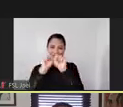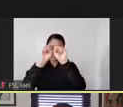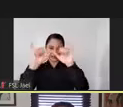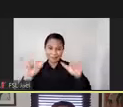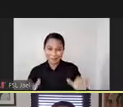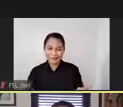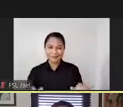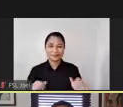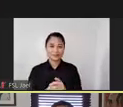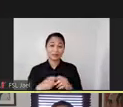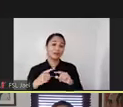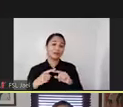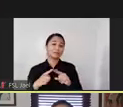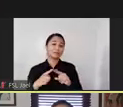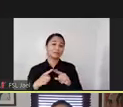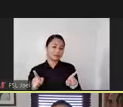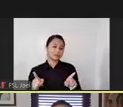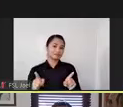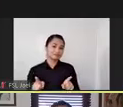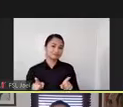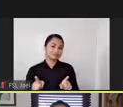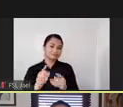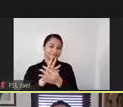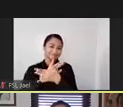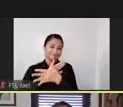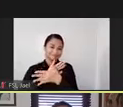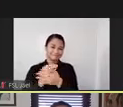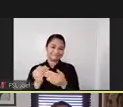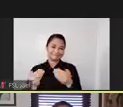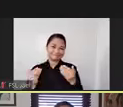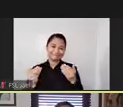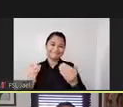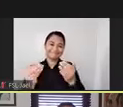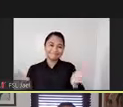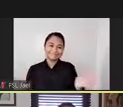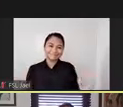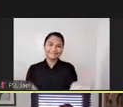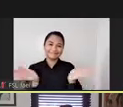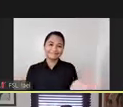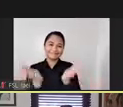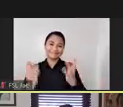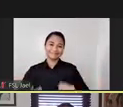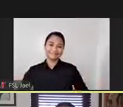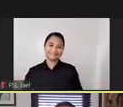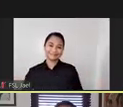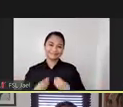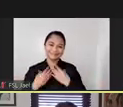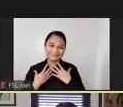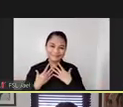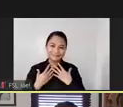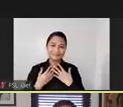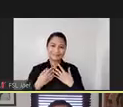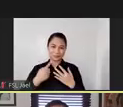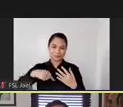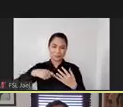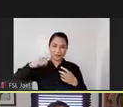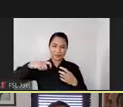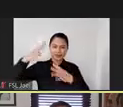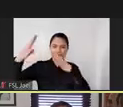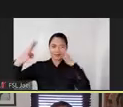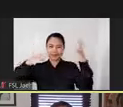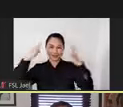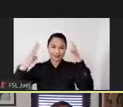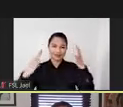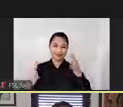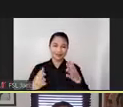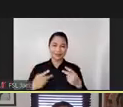step up beyond their own expectations. And that's why today, being